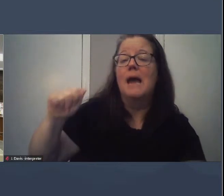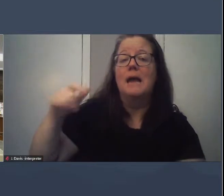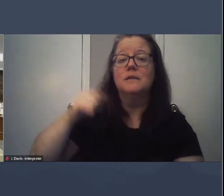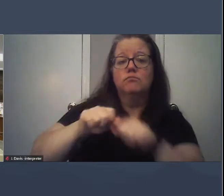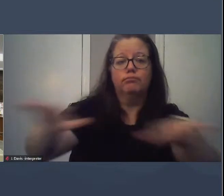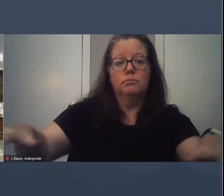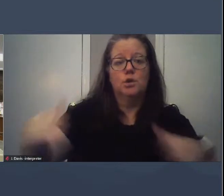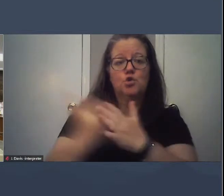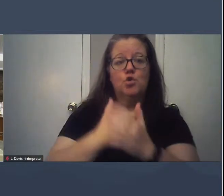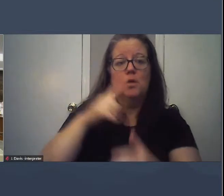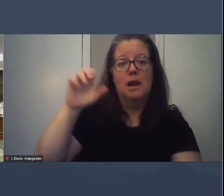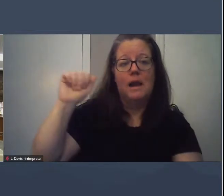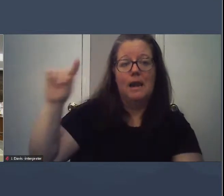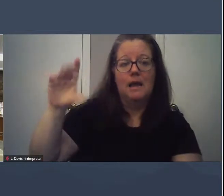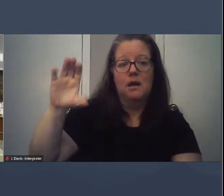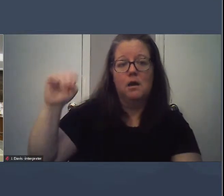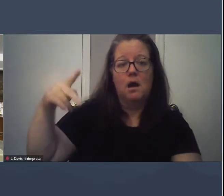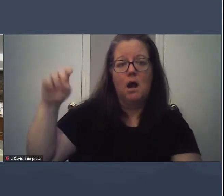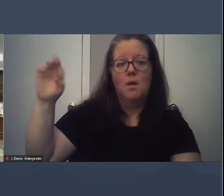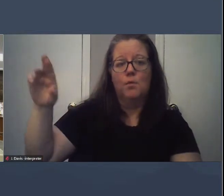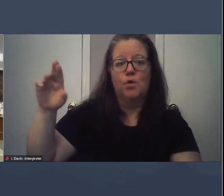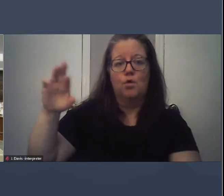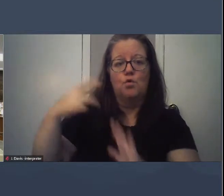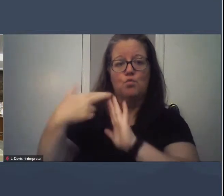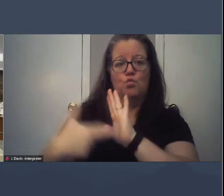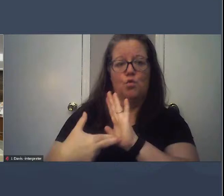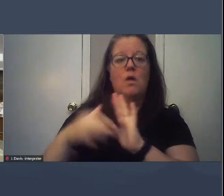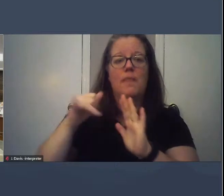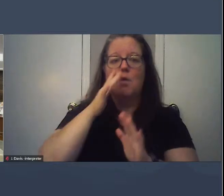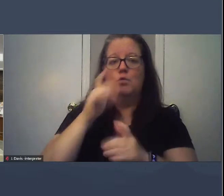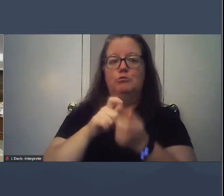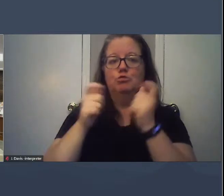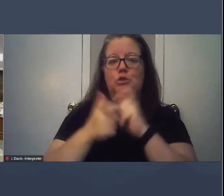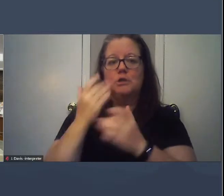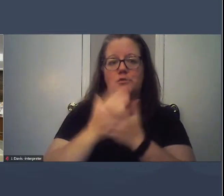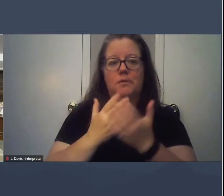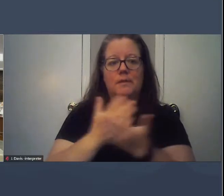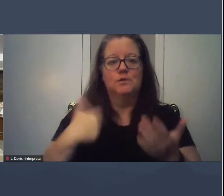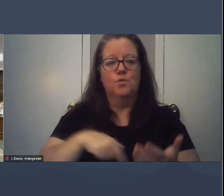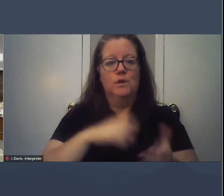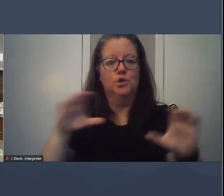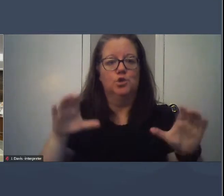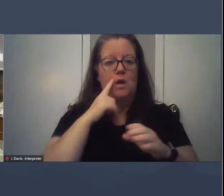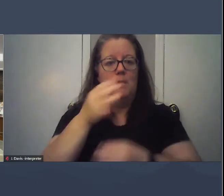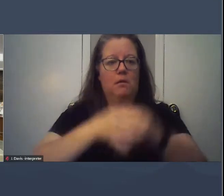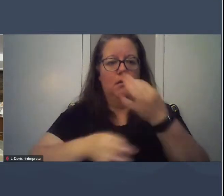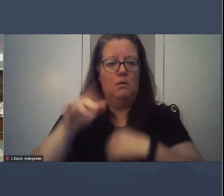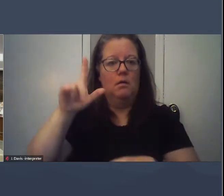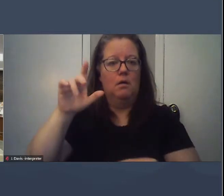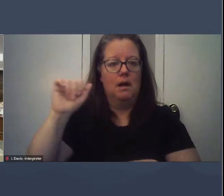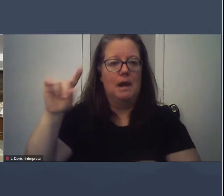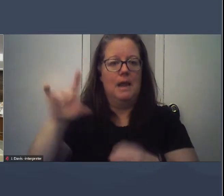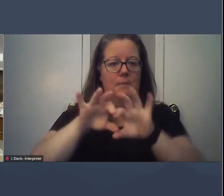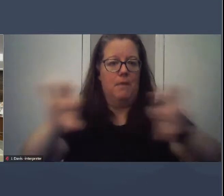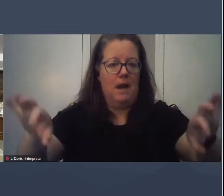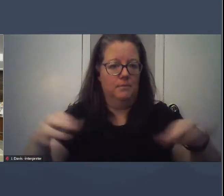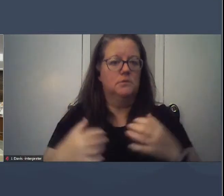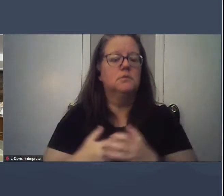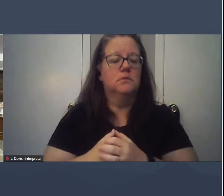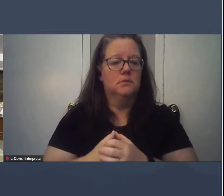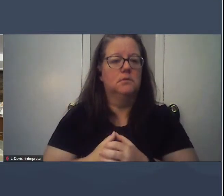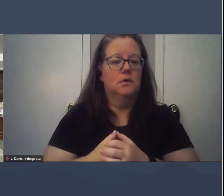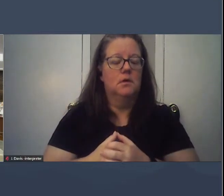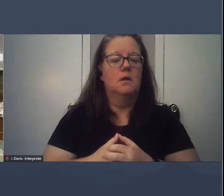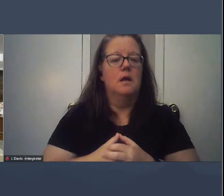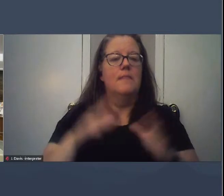rule. So that's going to change some of the things that we do as far as on lead line replacements. They have some different definitions. So they're